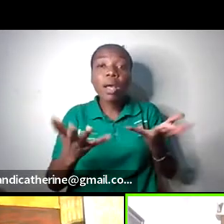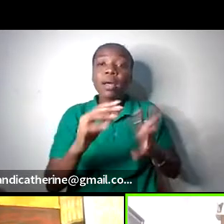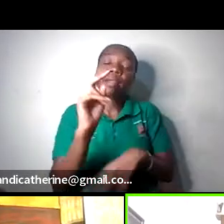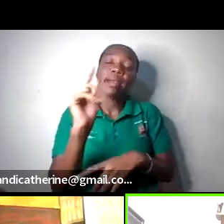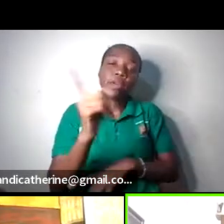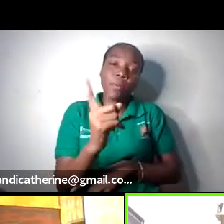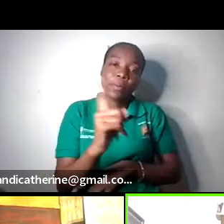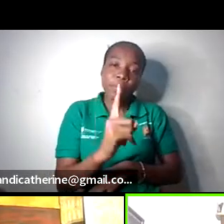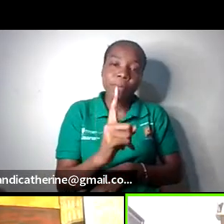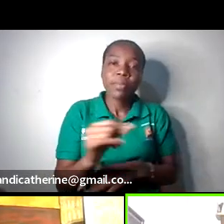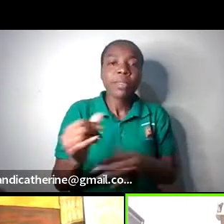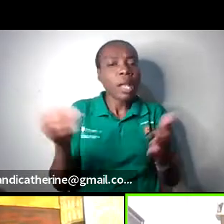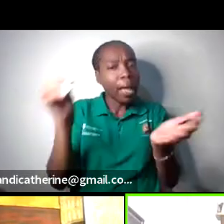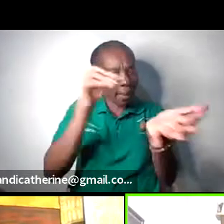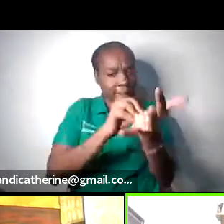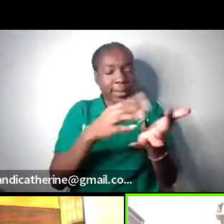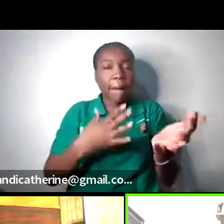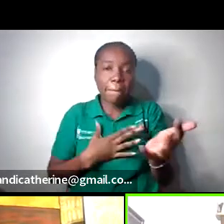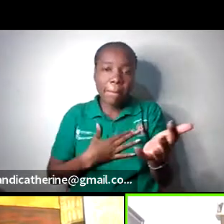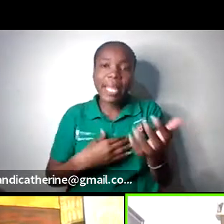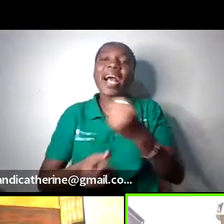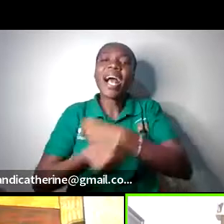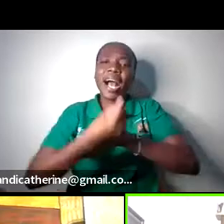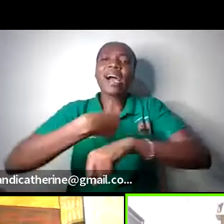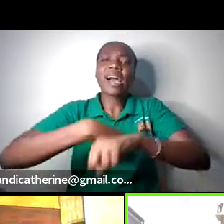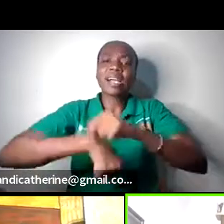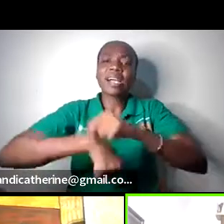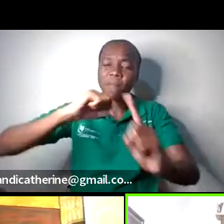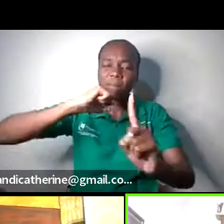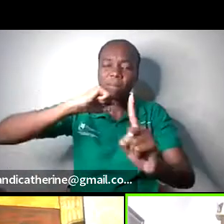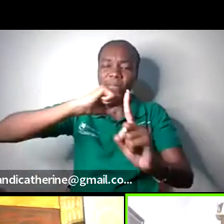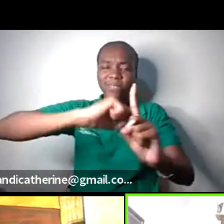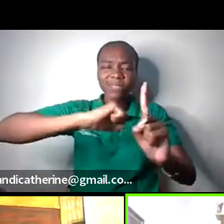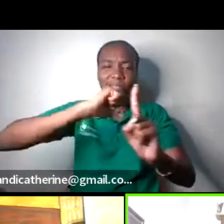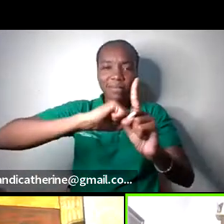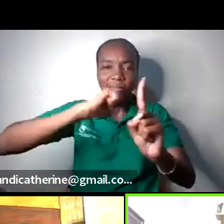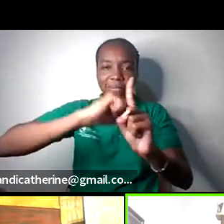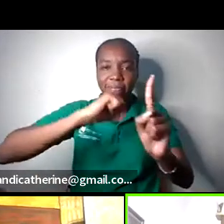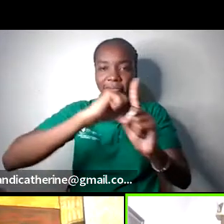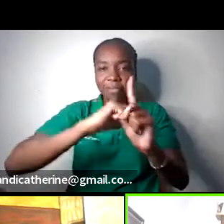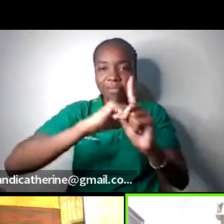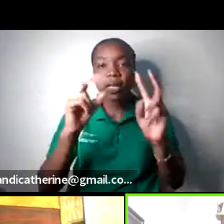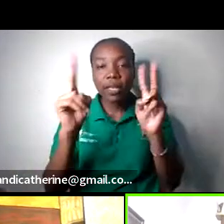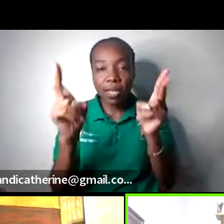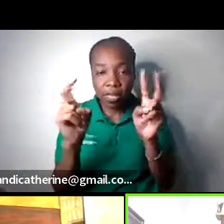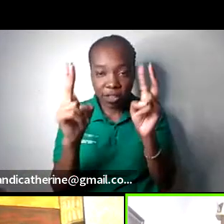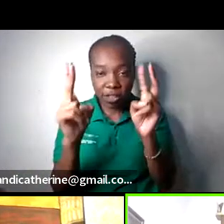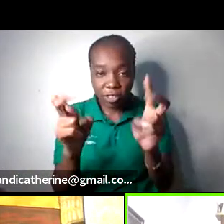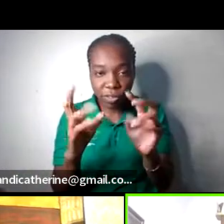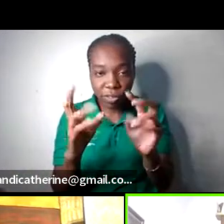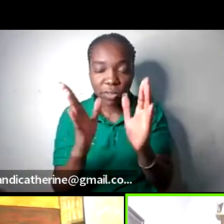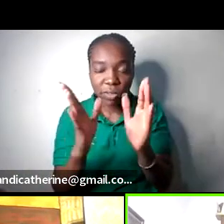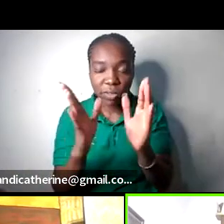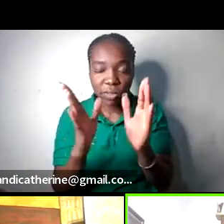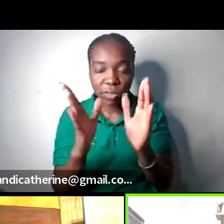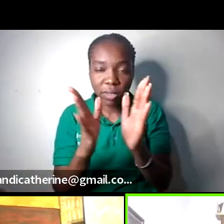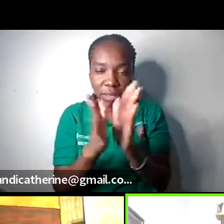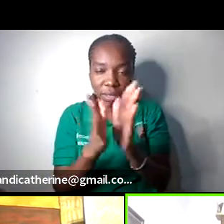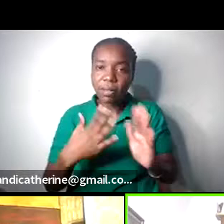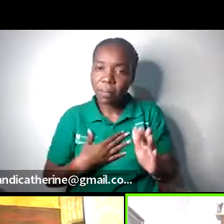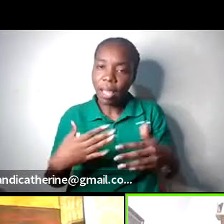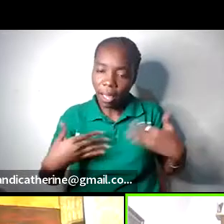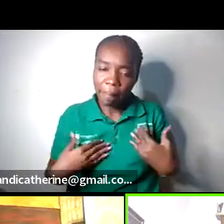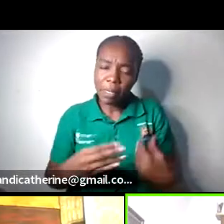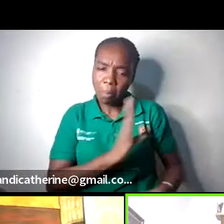that, I am also active in advocacy matters, and I'm privileged to sit on the board of the Kenya